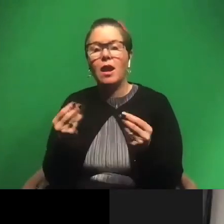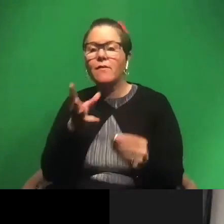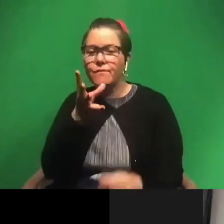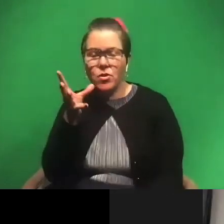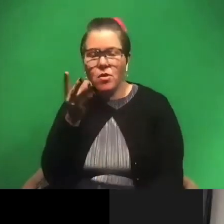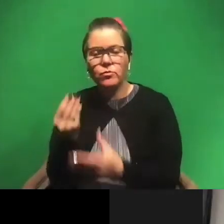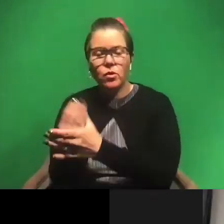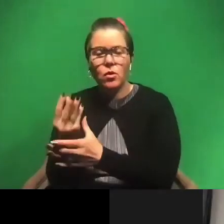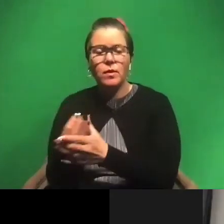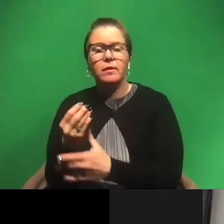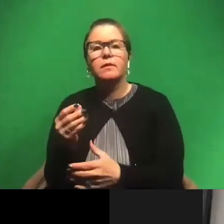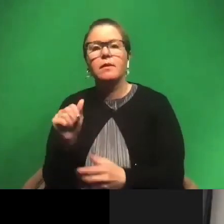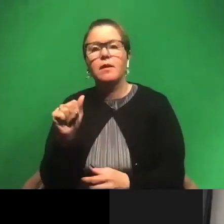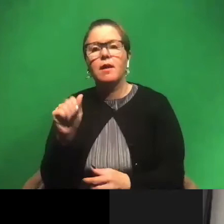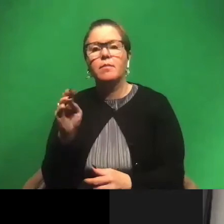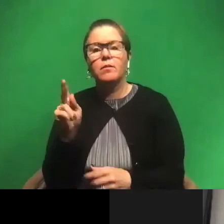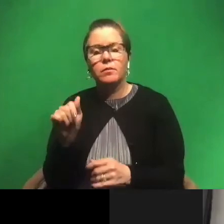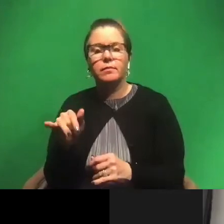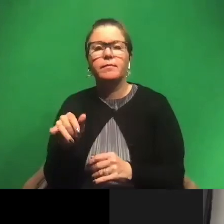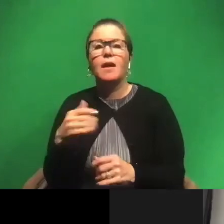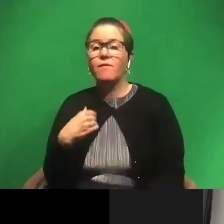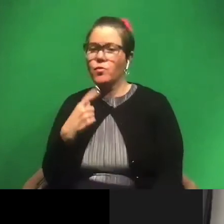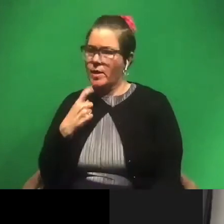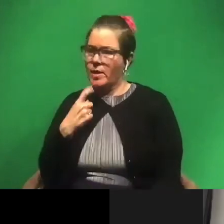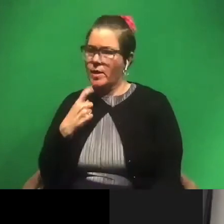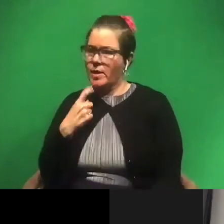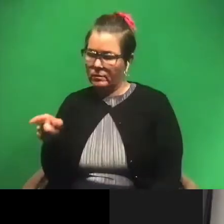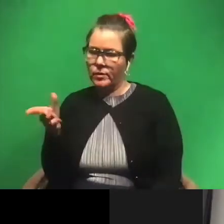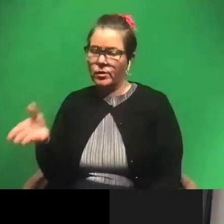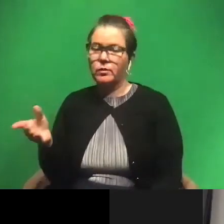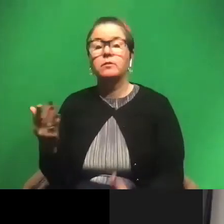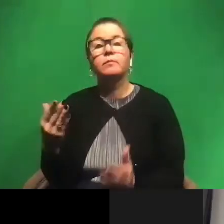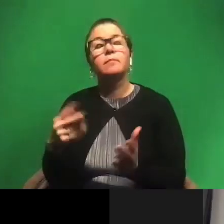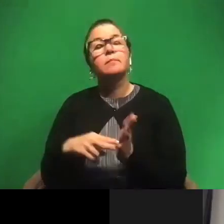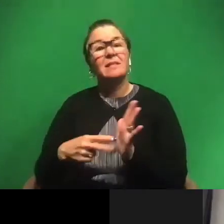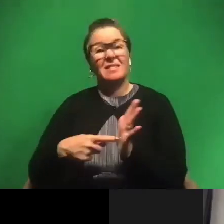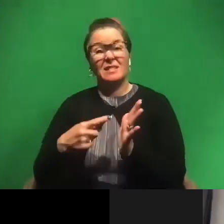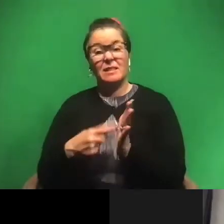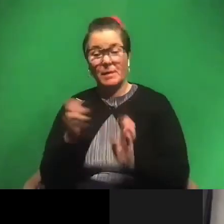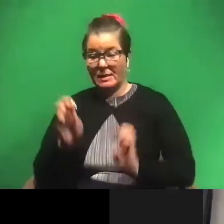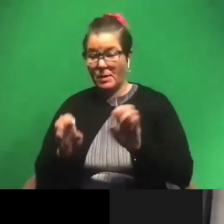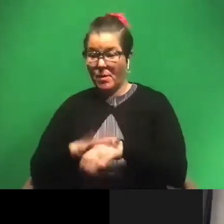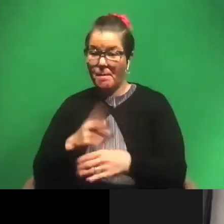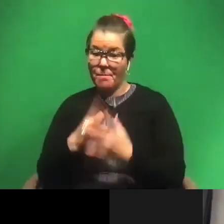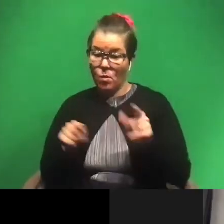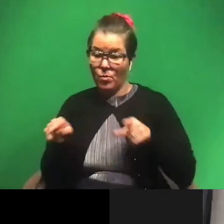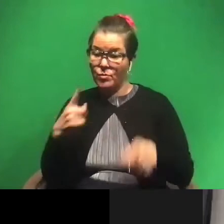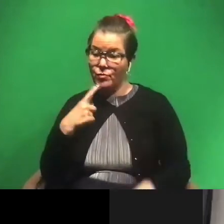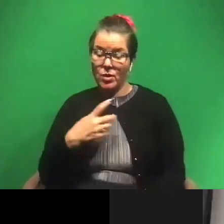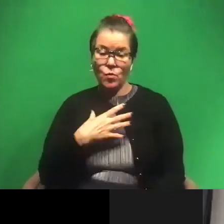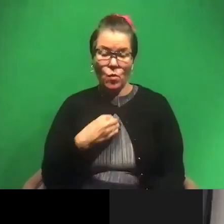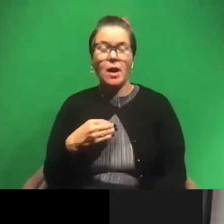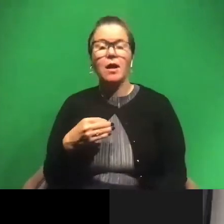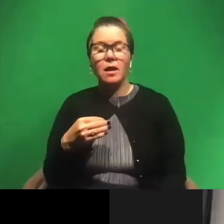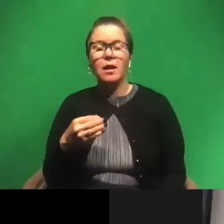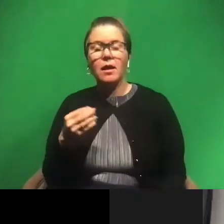growing abalone have red abalone in them. And so sometimes when we do experiments on both of them, they can inform what's